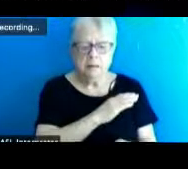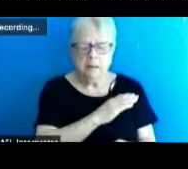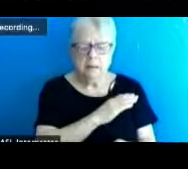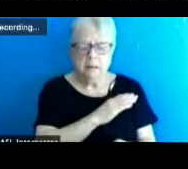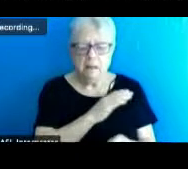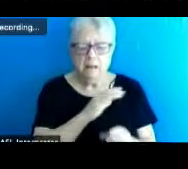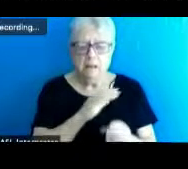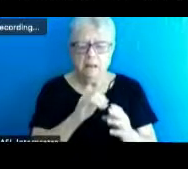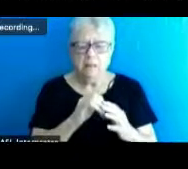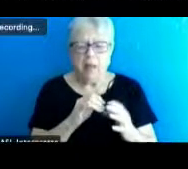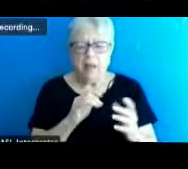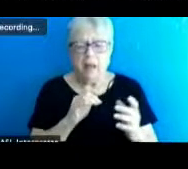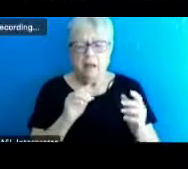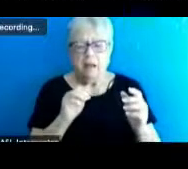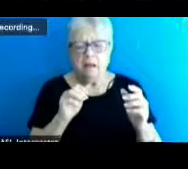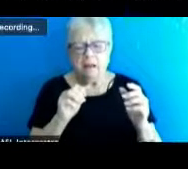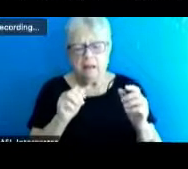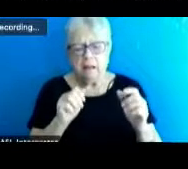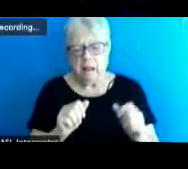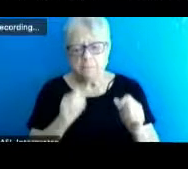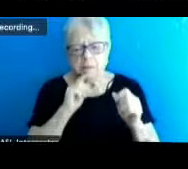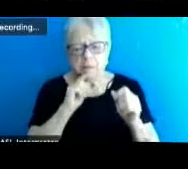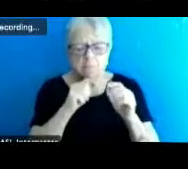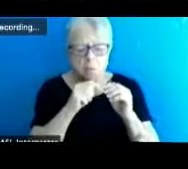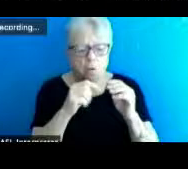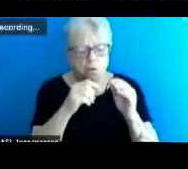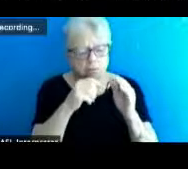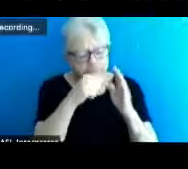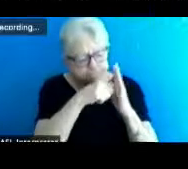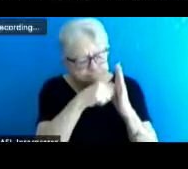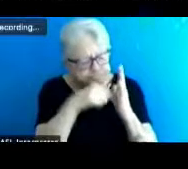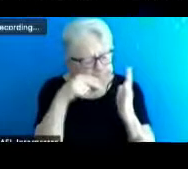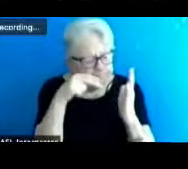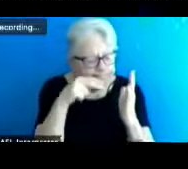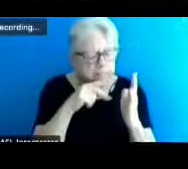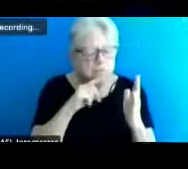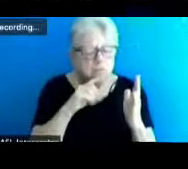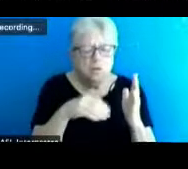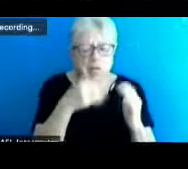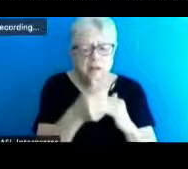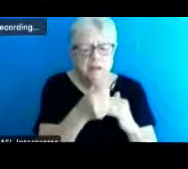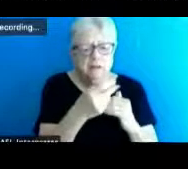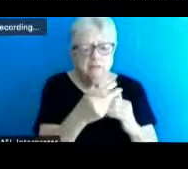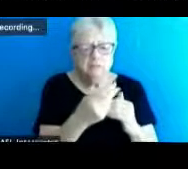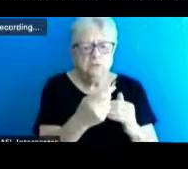more frequently going forward for the next few weeks that this is still churning along.